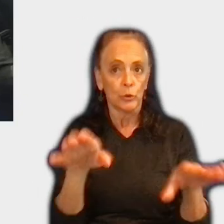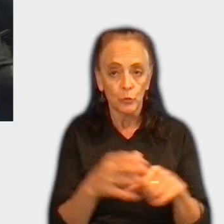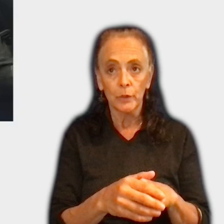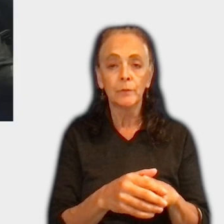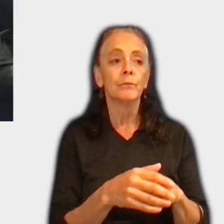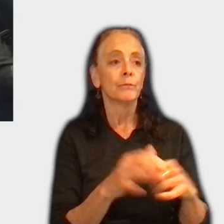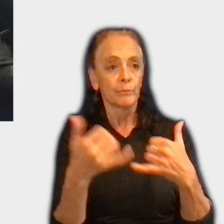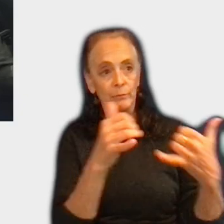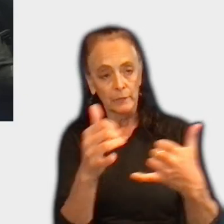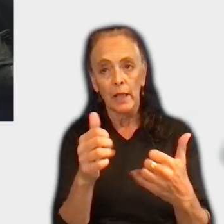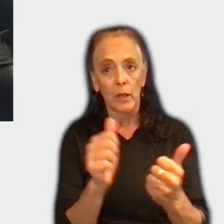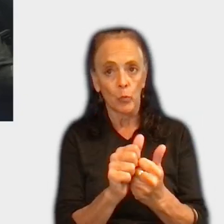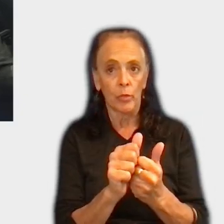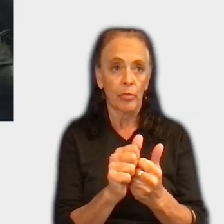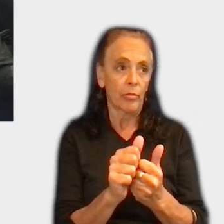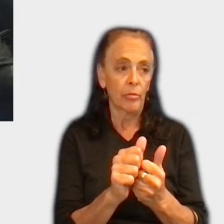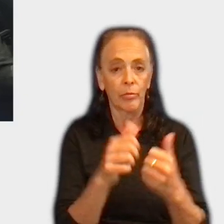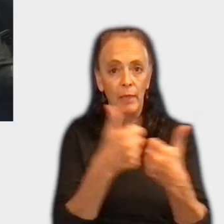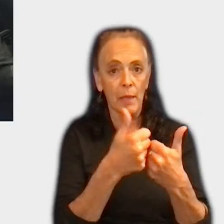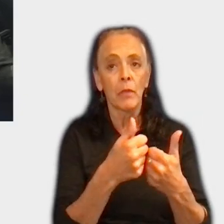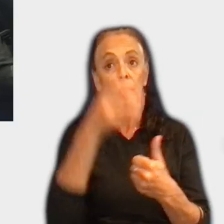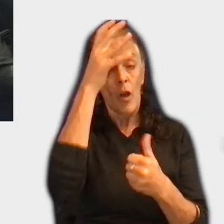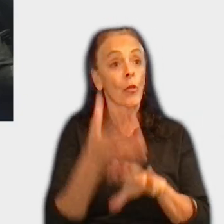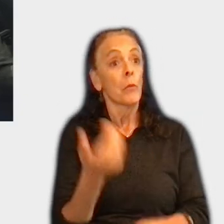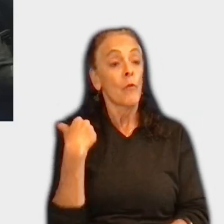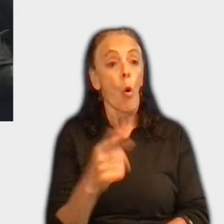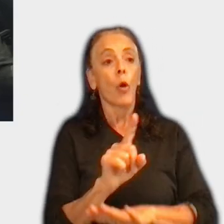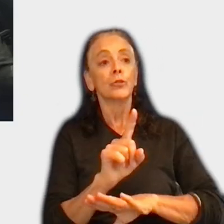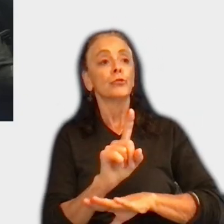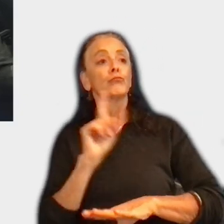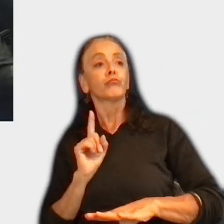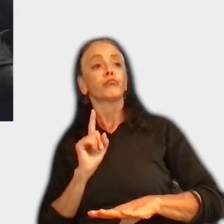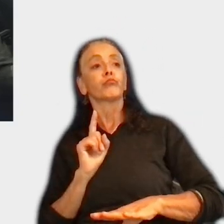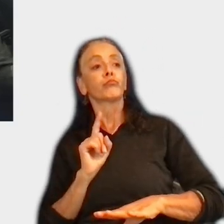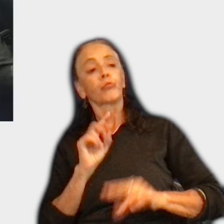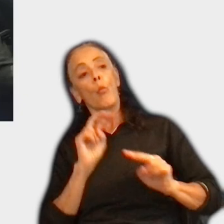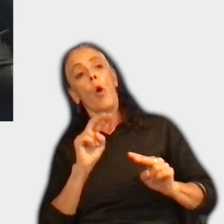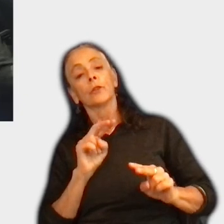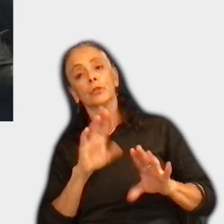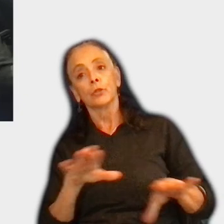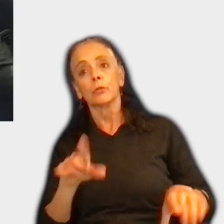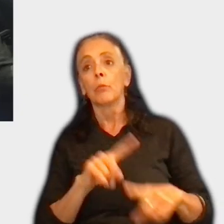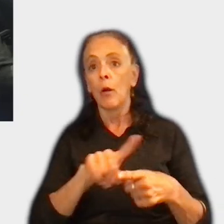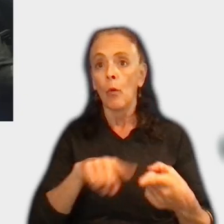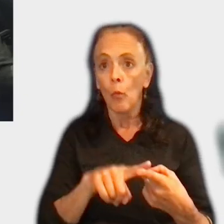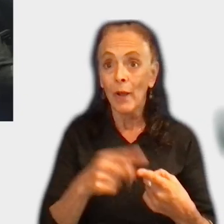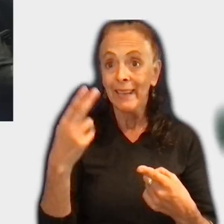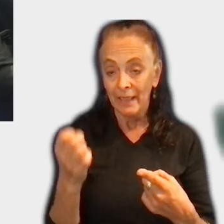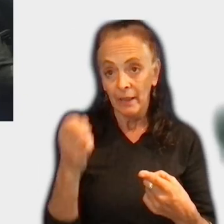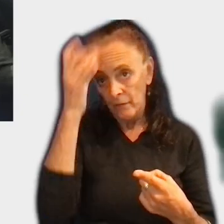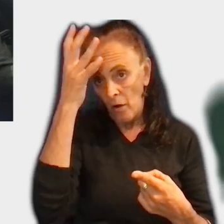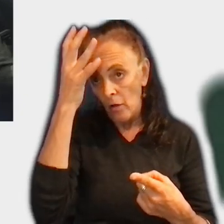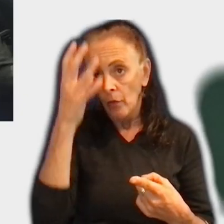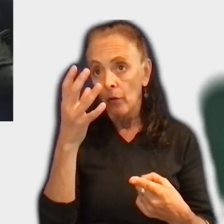playing around in this exhibition and the father usually just standing in the back just watching the children play but when he the